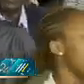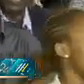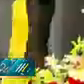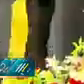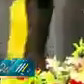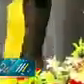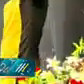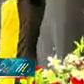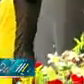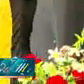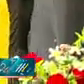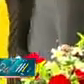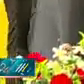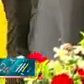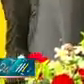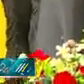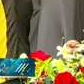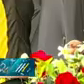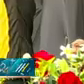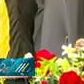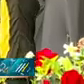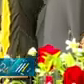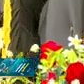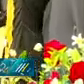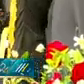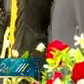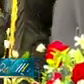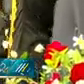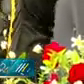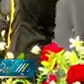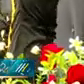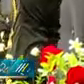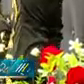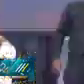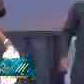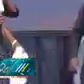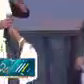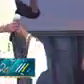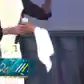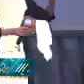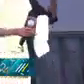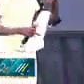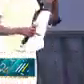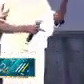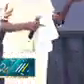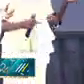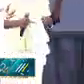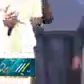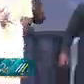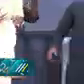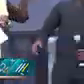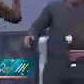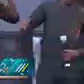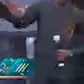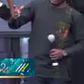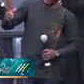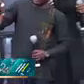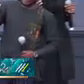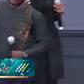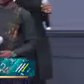God you are the one who is and is forever you are the most